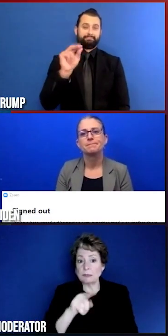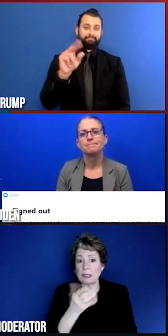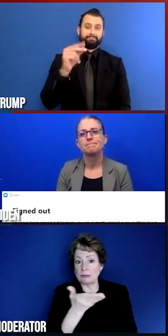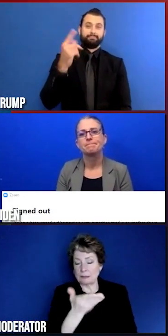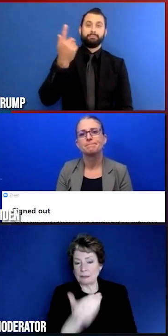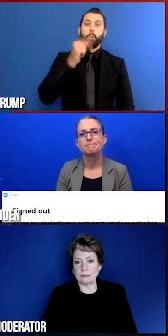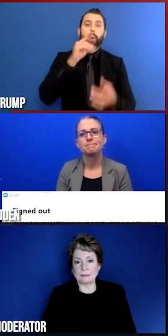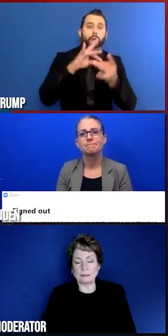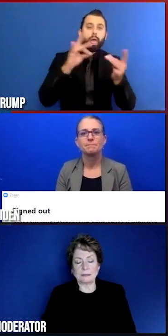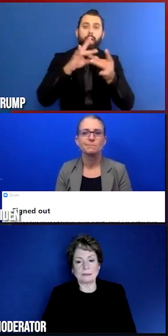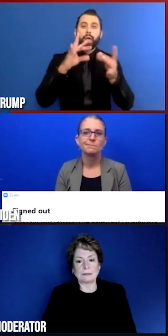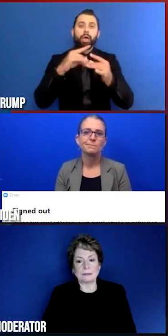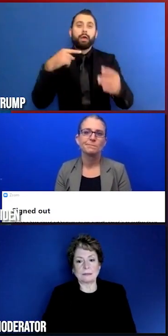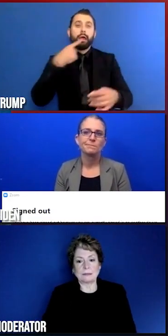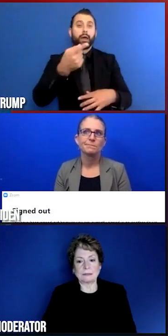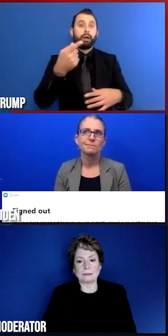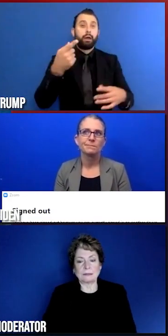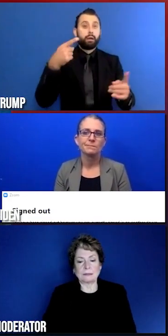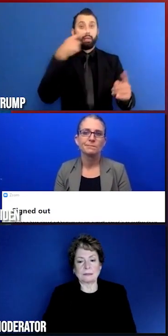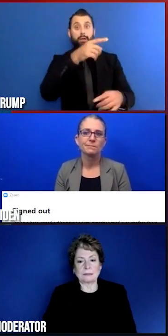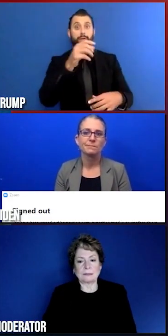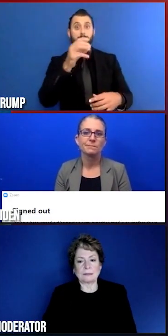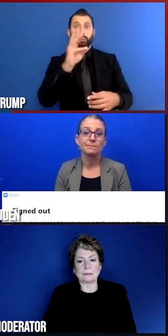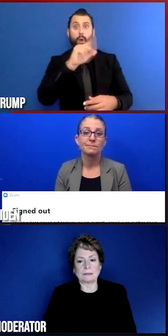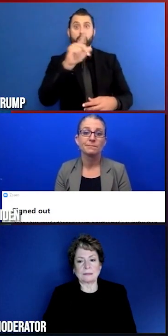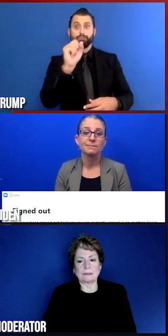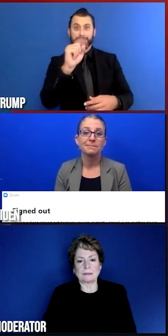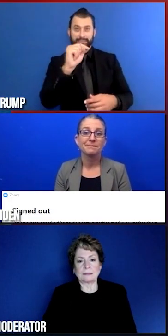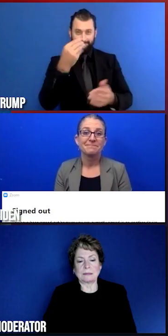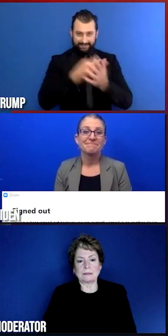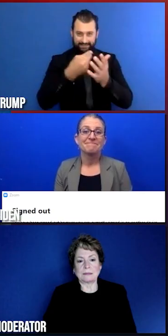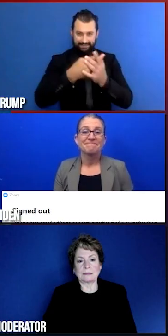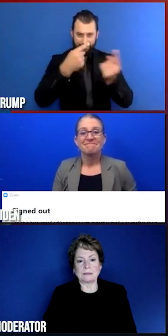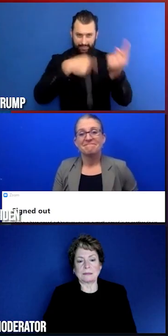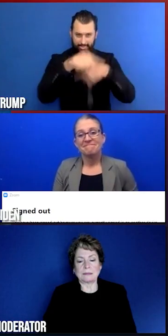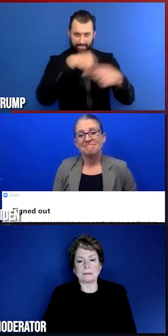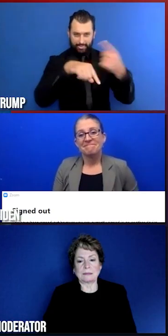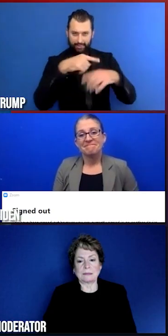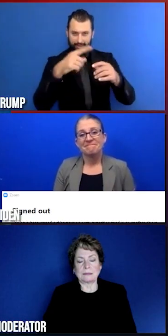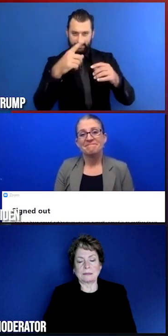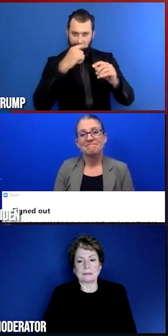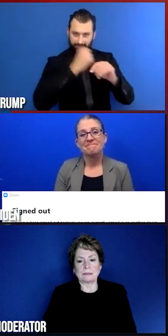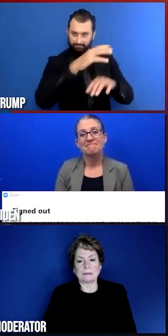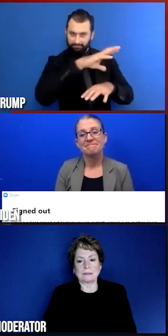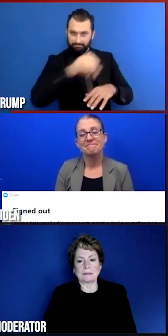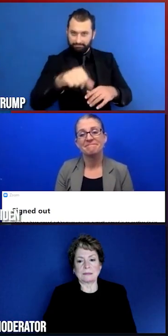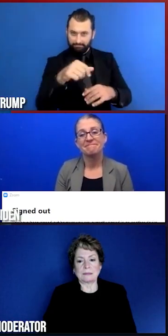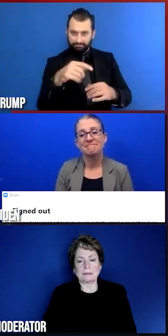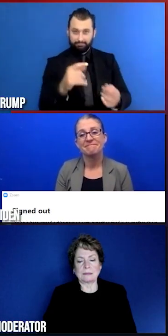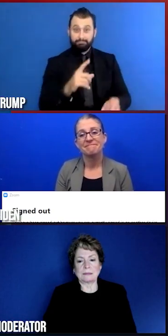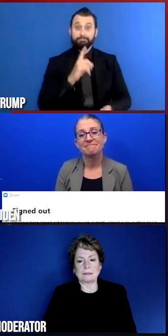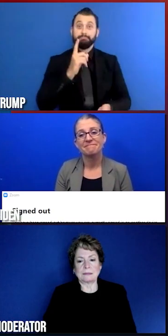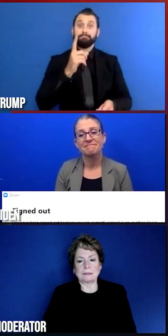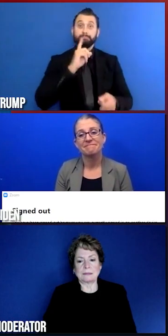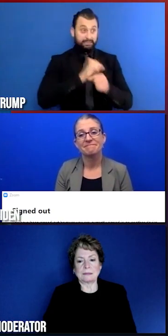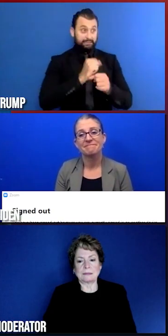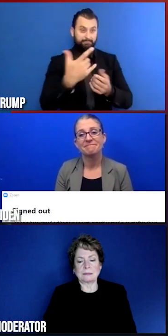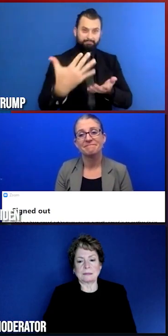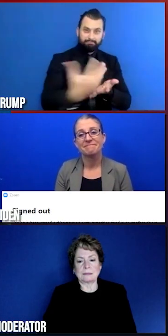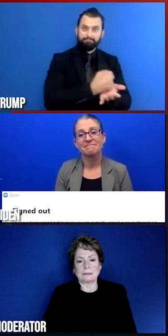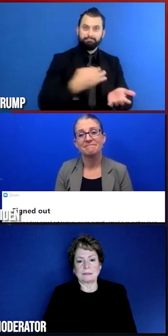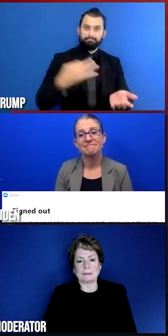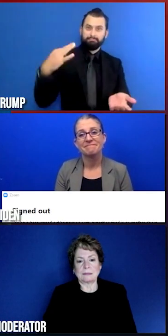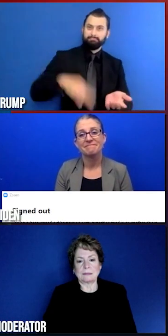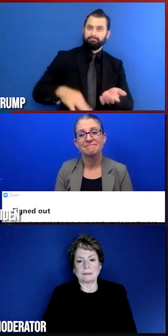money from Wall Street. I don't take it. You have raised a lot of money, tremendous amounts of money. And every time you raise money, deals are made,